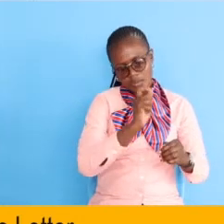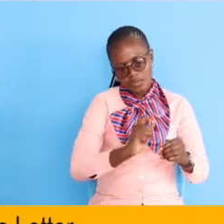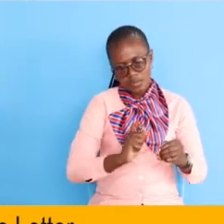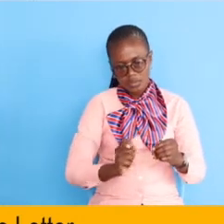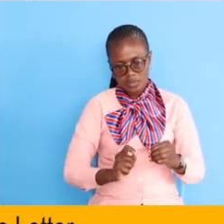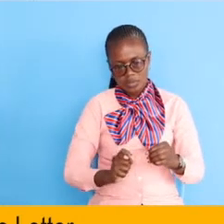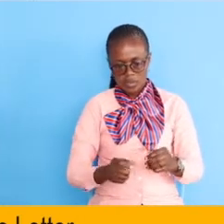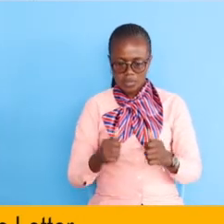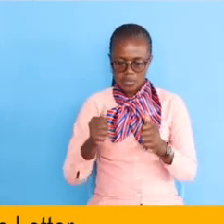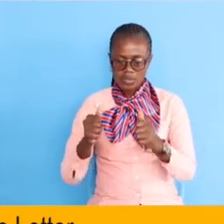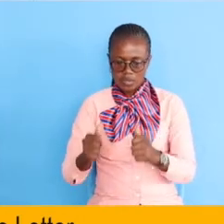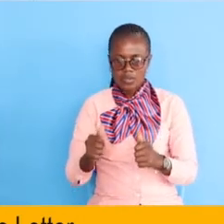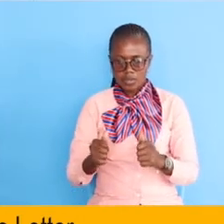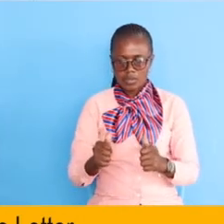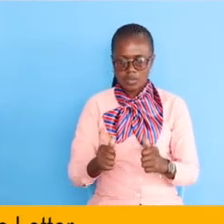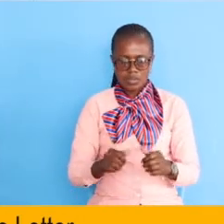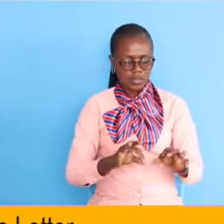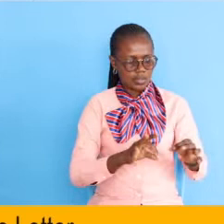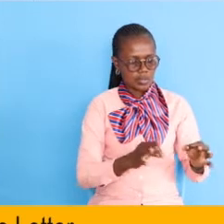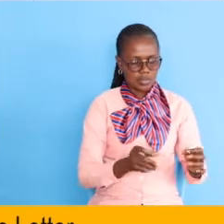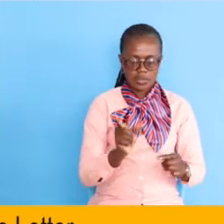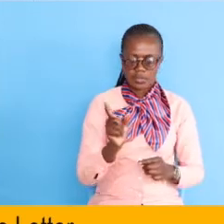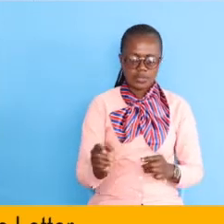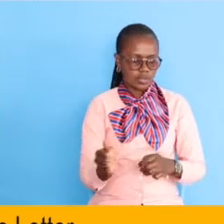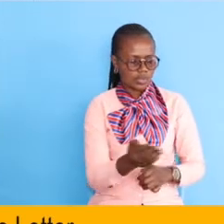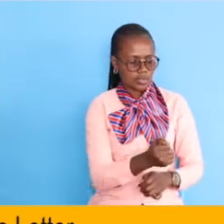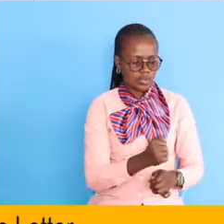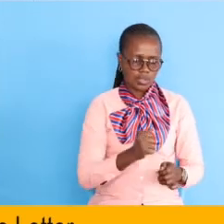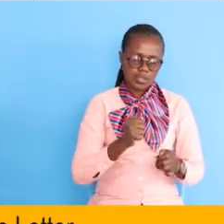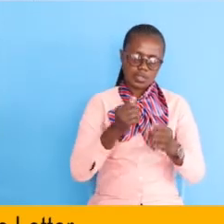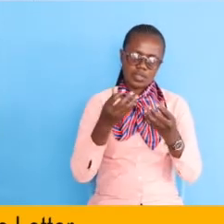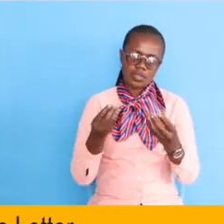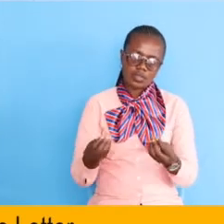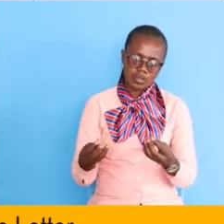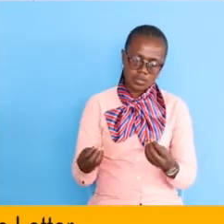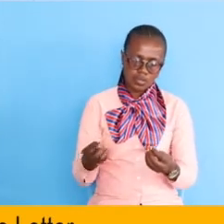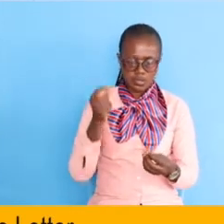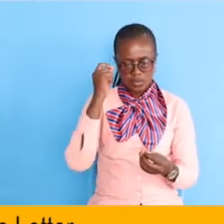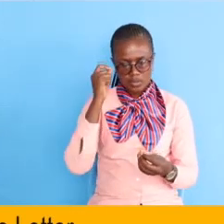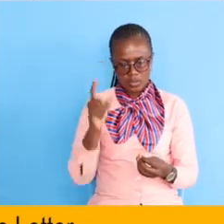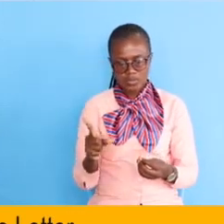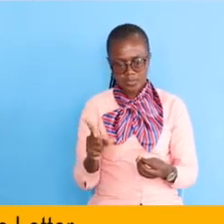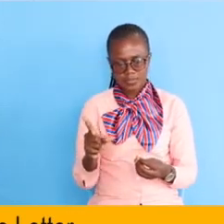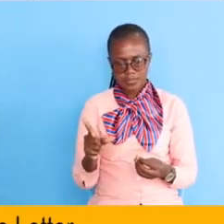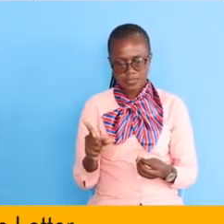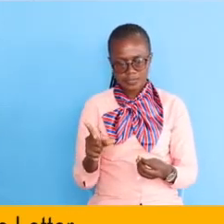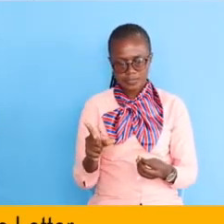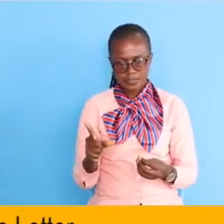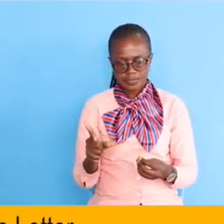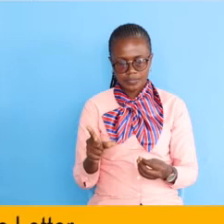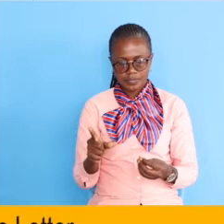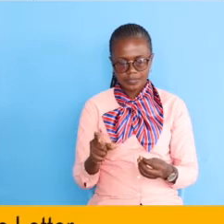on how a person decides to make it easy for that reference to be understood. Now, the way we read there,